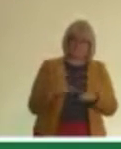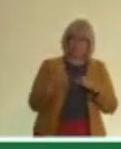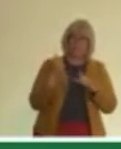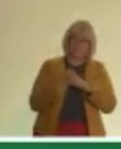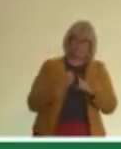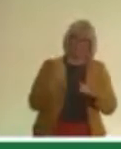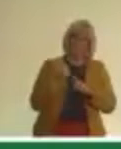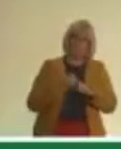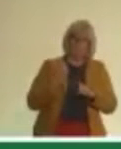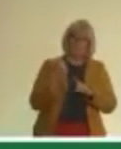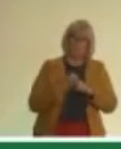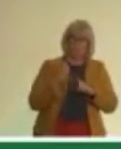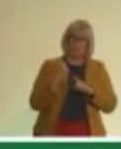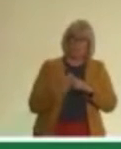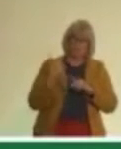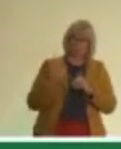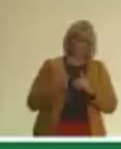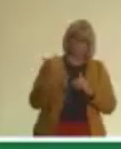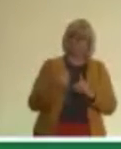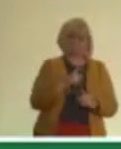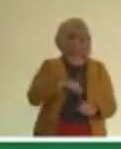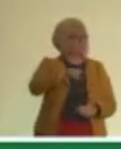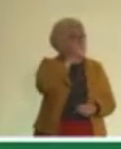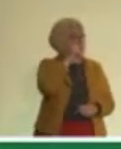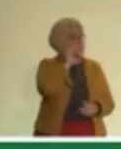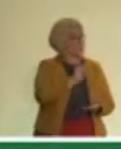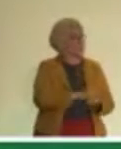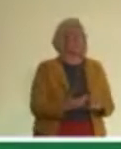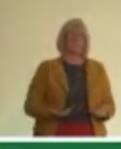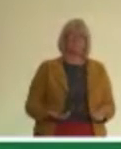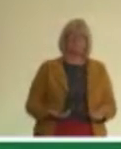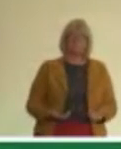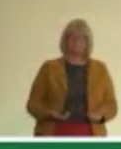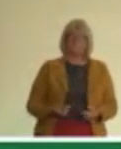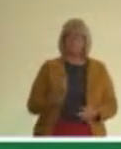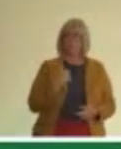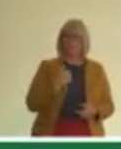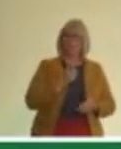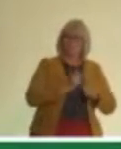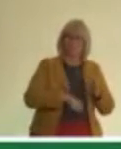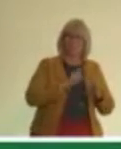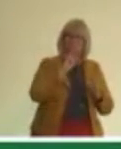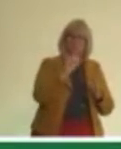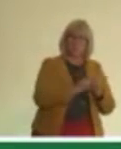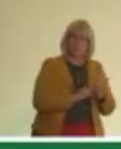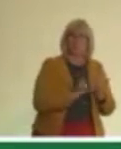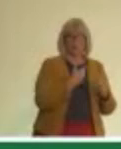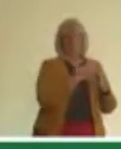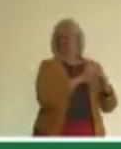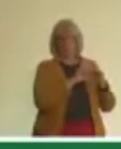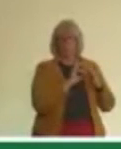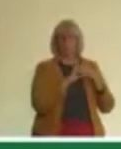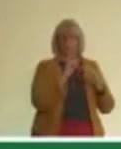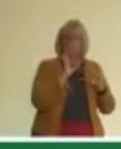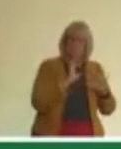and going because we know we're right. As well as doing that, I commissioned a report. I worked with some amazing researchers, Lena